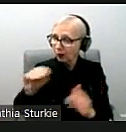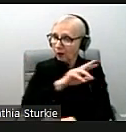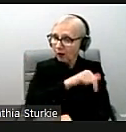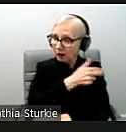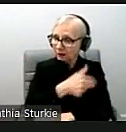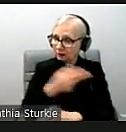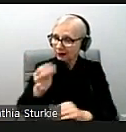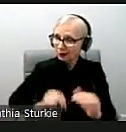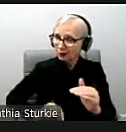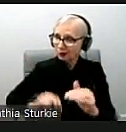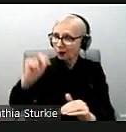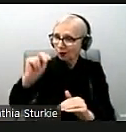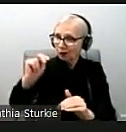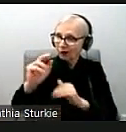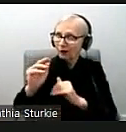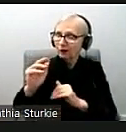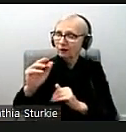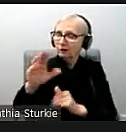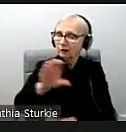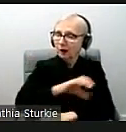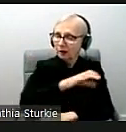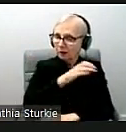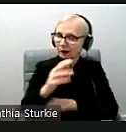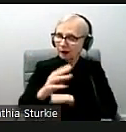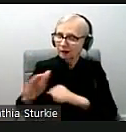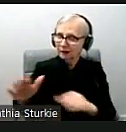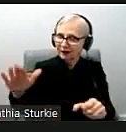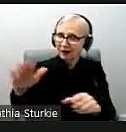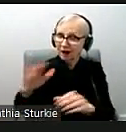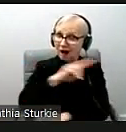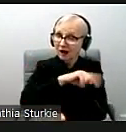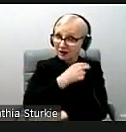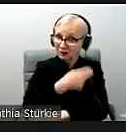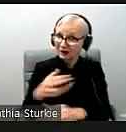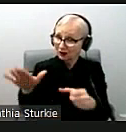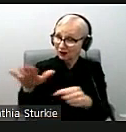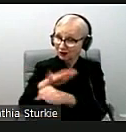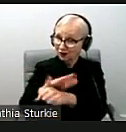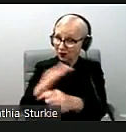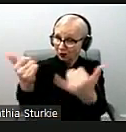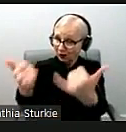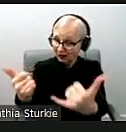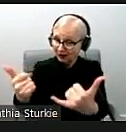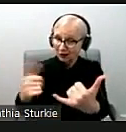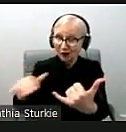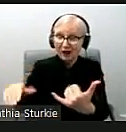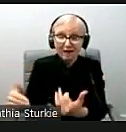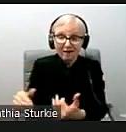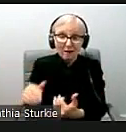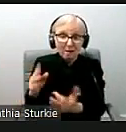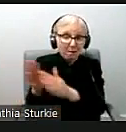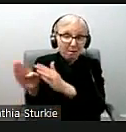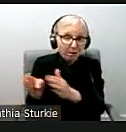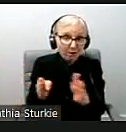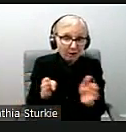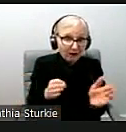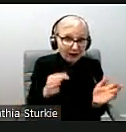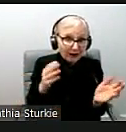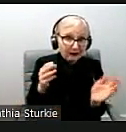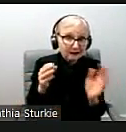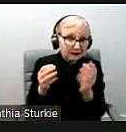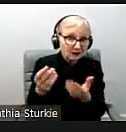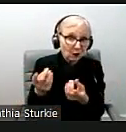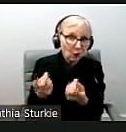northern Colorado hospitals that are quite full right now, in terms of those contingency plans that you contemplated last year? Are any of those